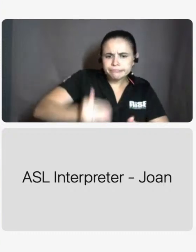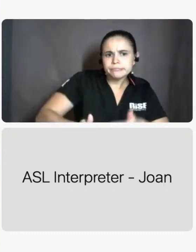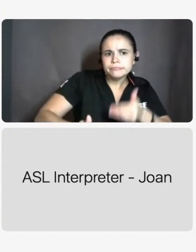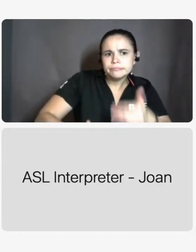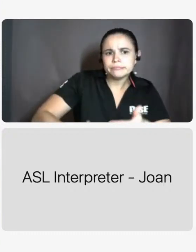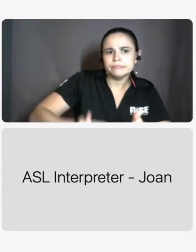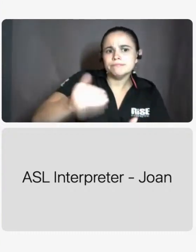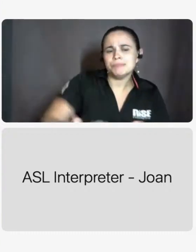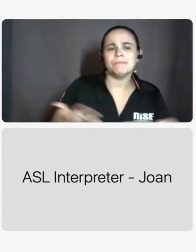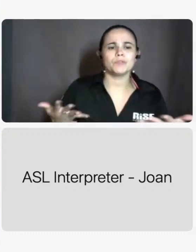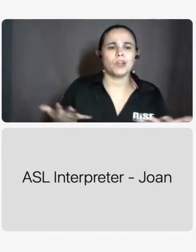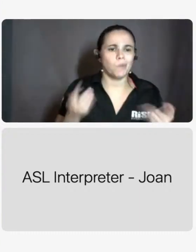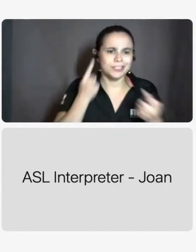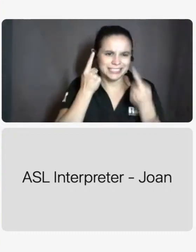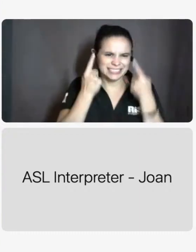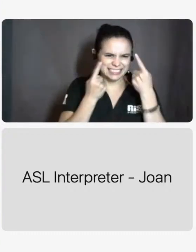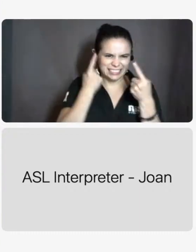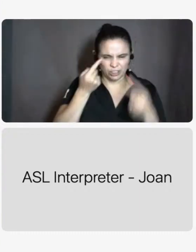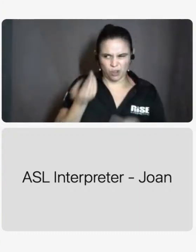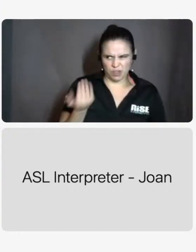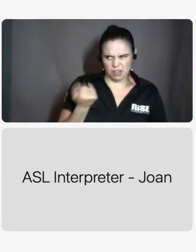quick. And